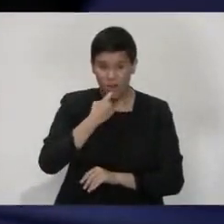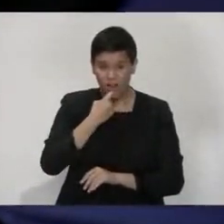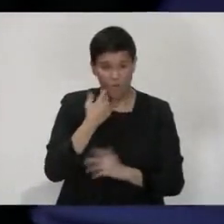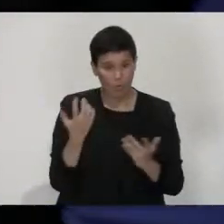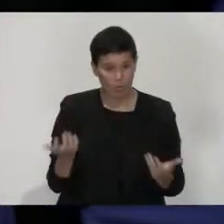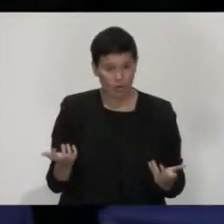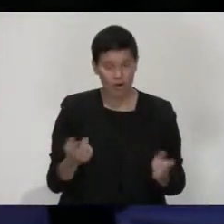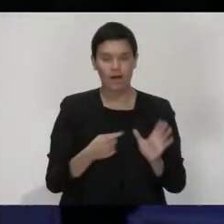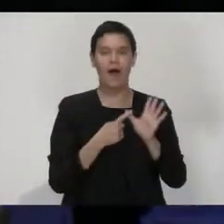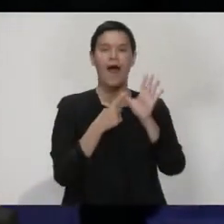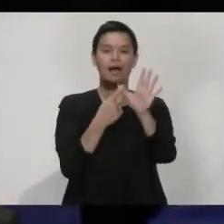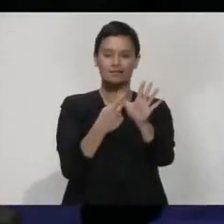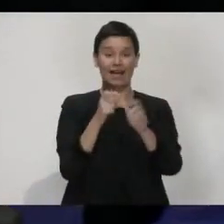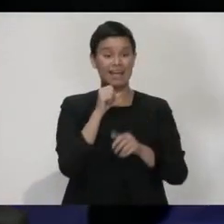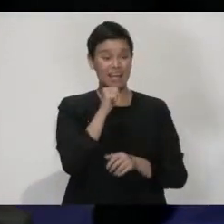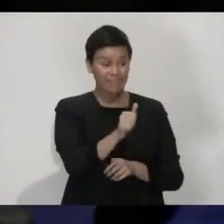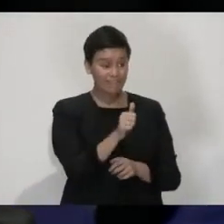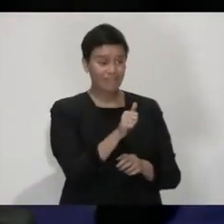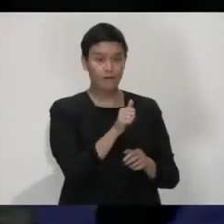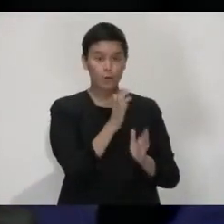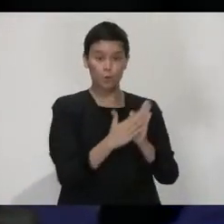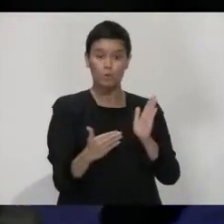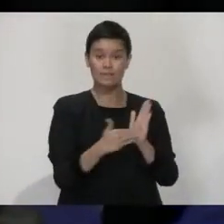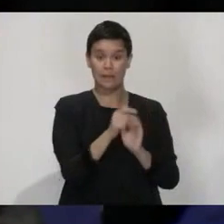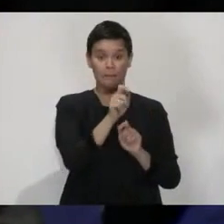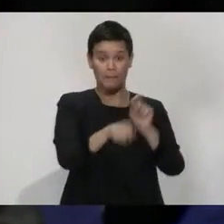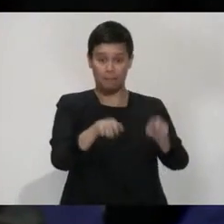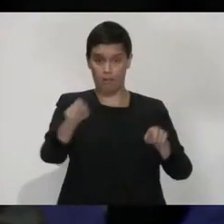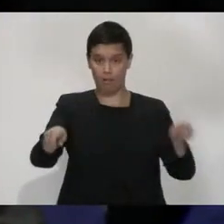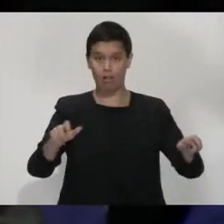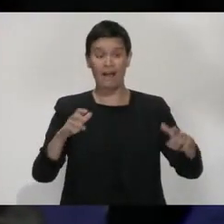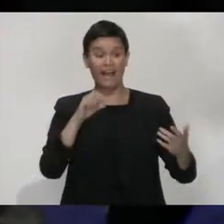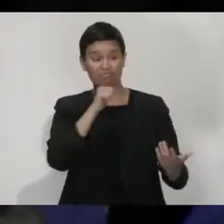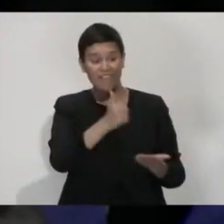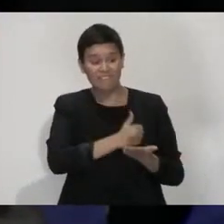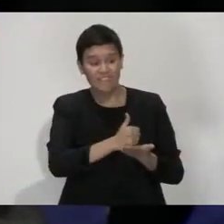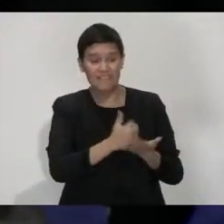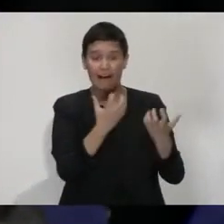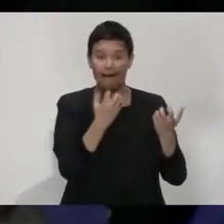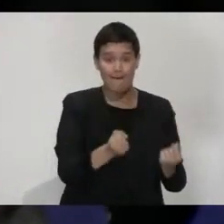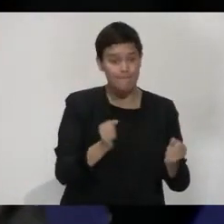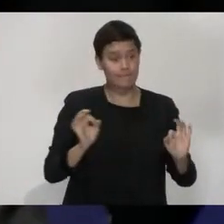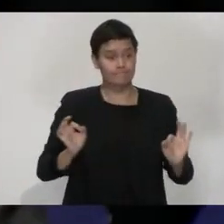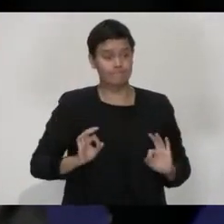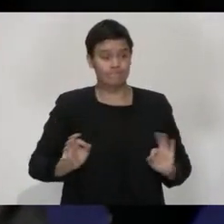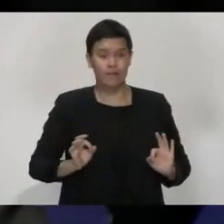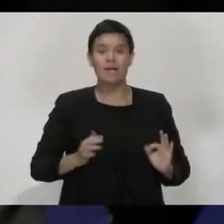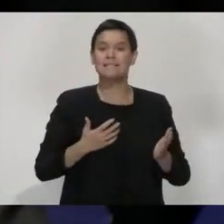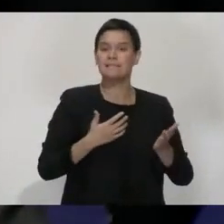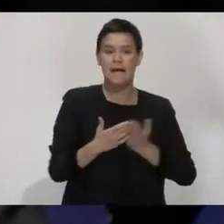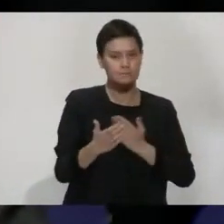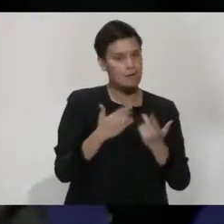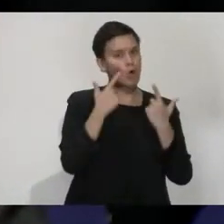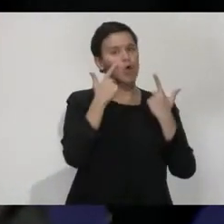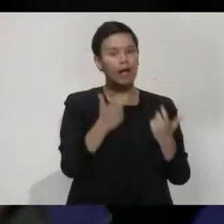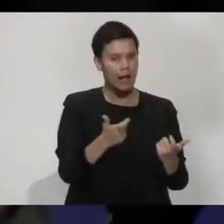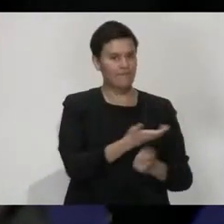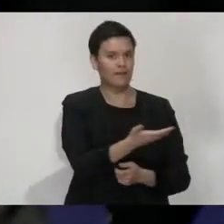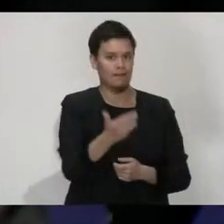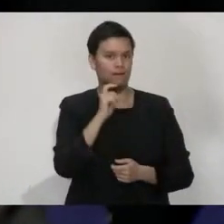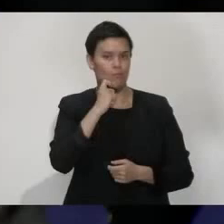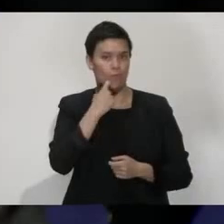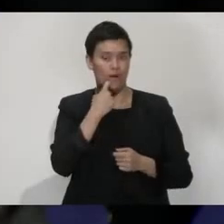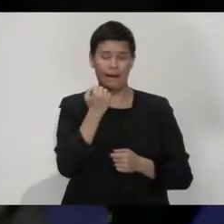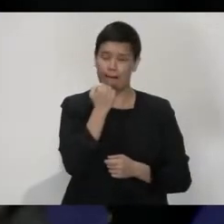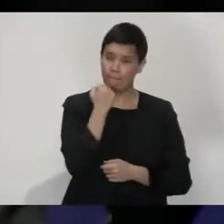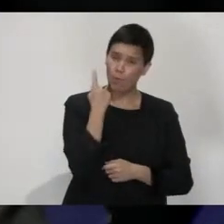Zealander is that if they test, or everyone who's in New Zealand, if they test positive, they will be looked after. The primary concern here is their health,